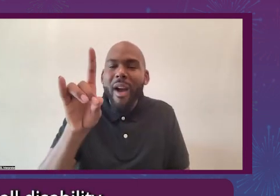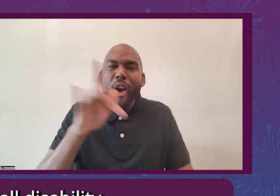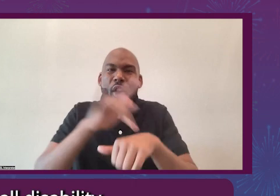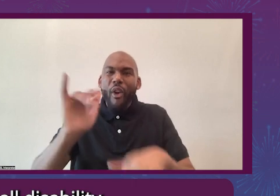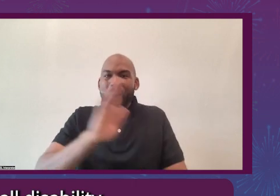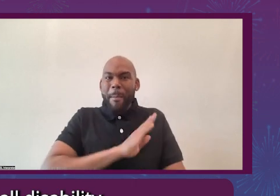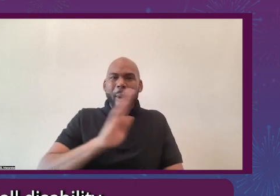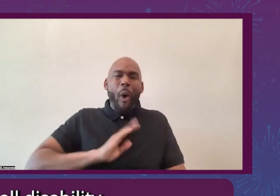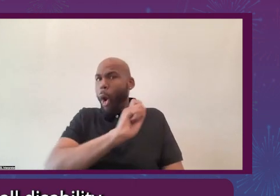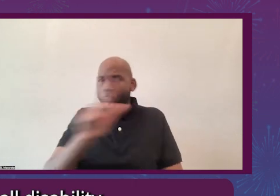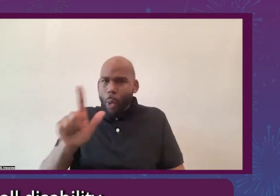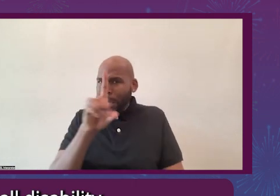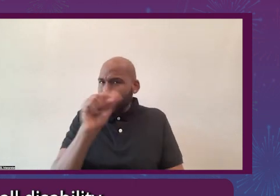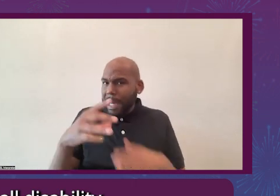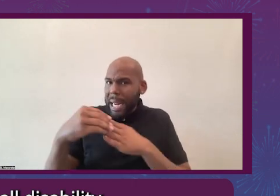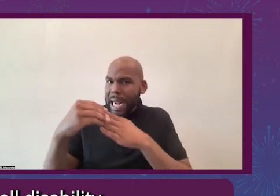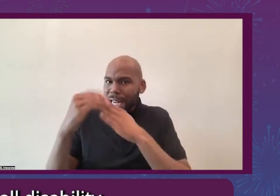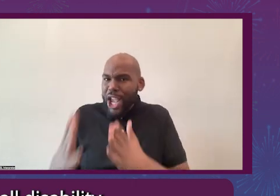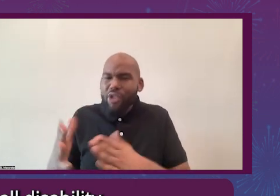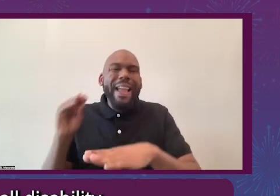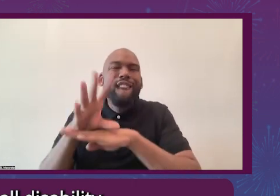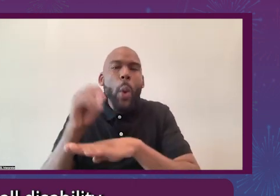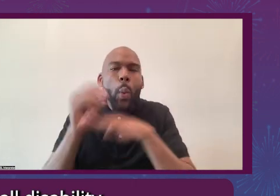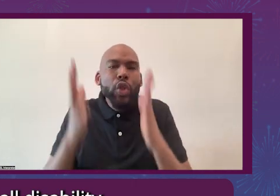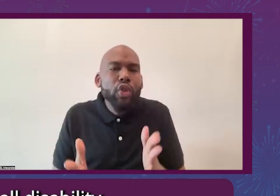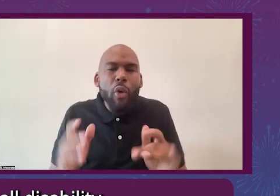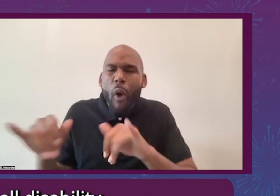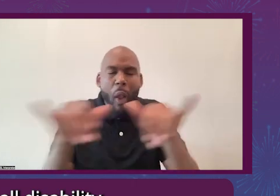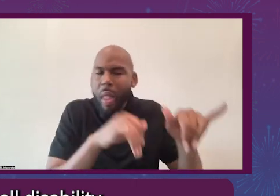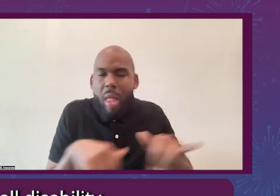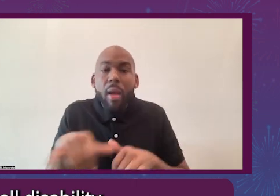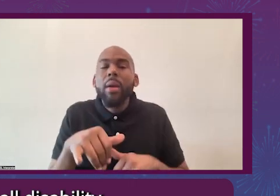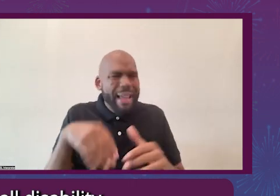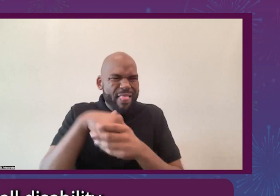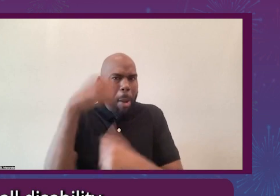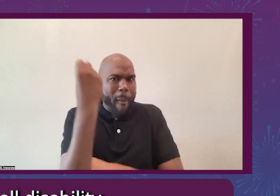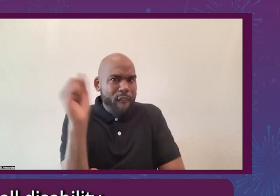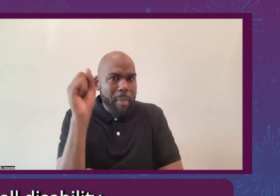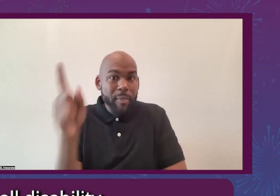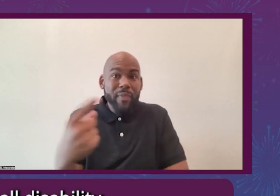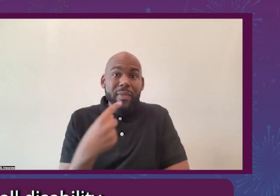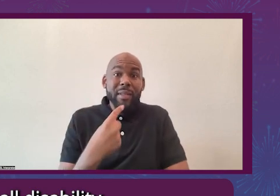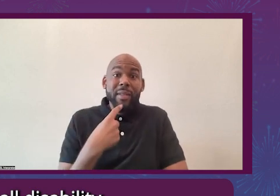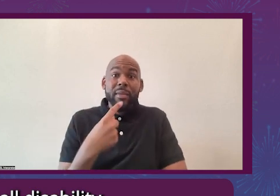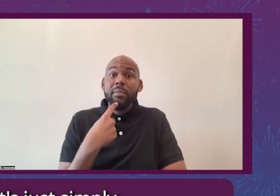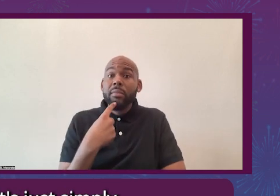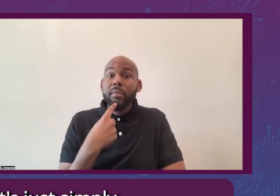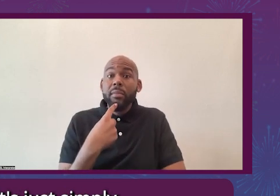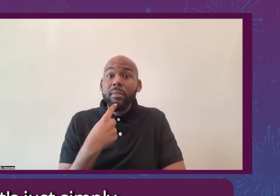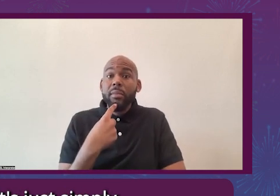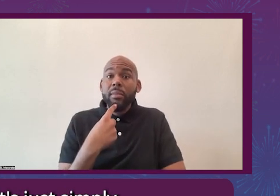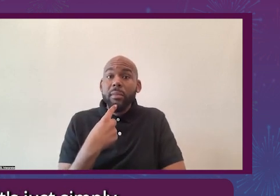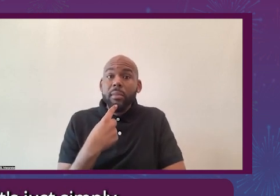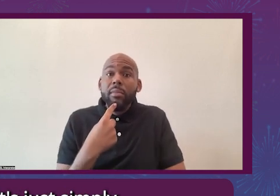on Disability. Our early board of all disability leaders and influencers in the movement, they